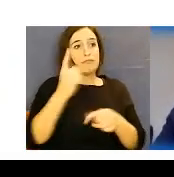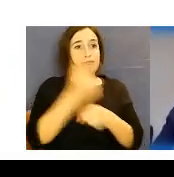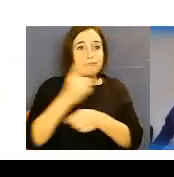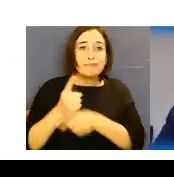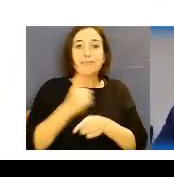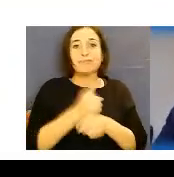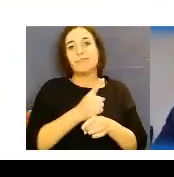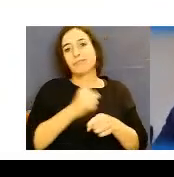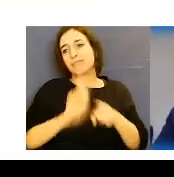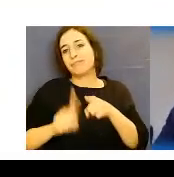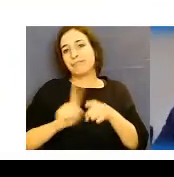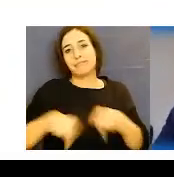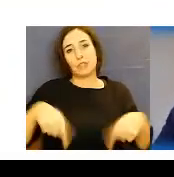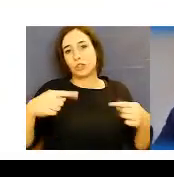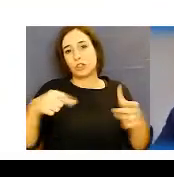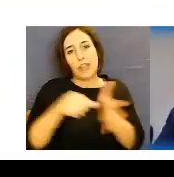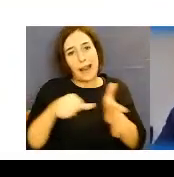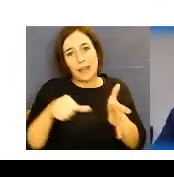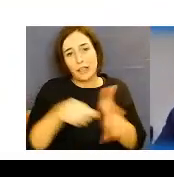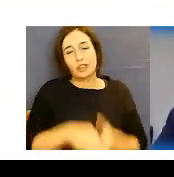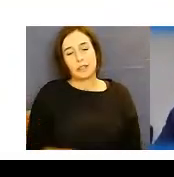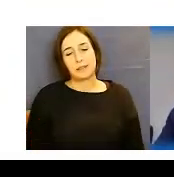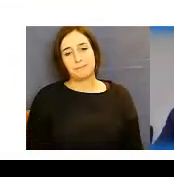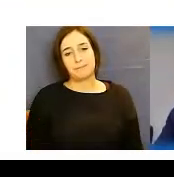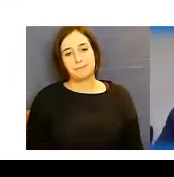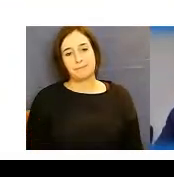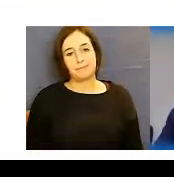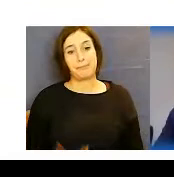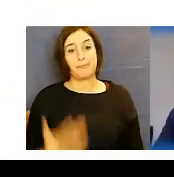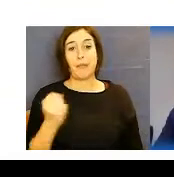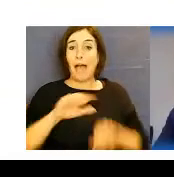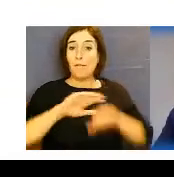of global outreach programs where we've actually engaged with various